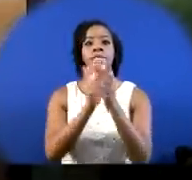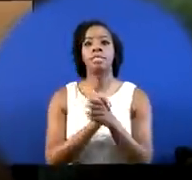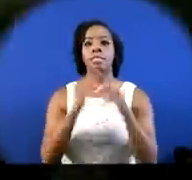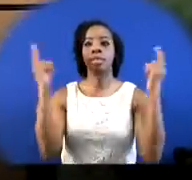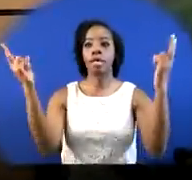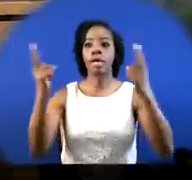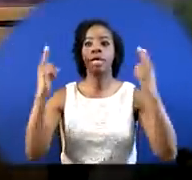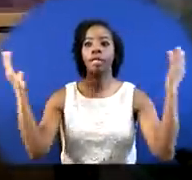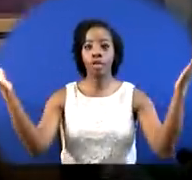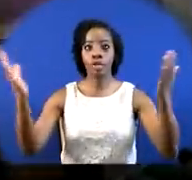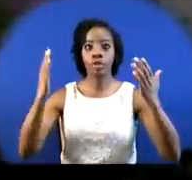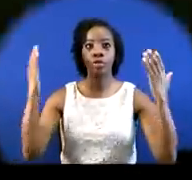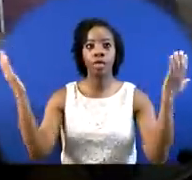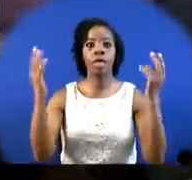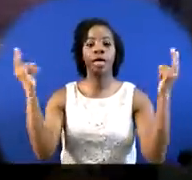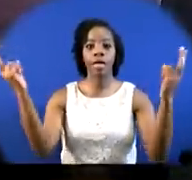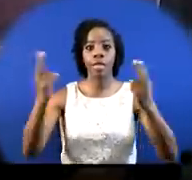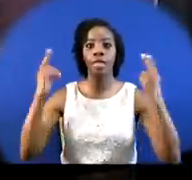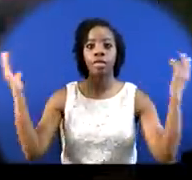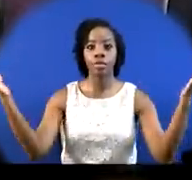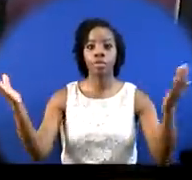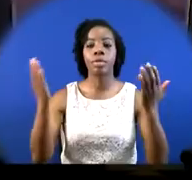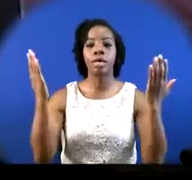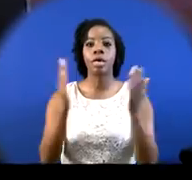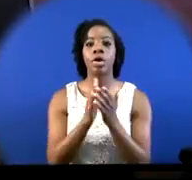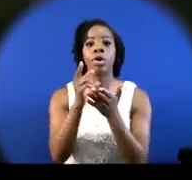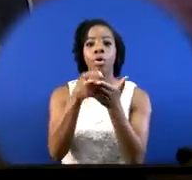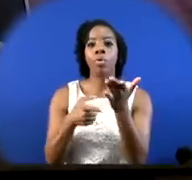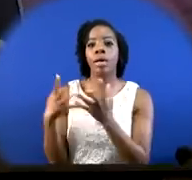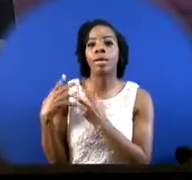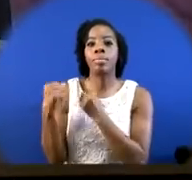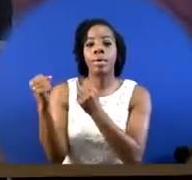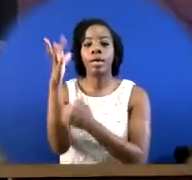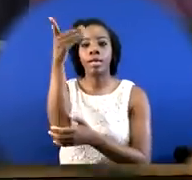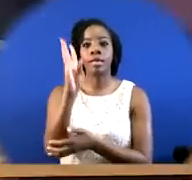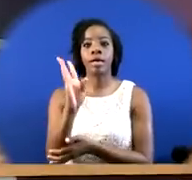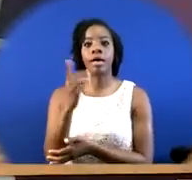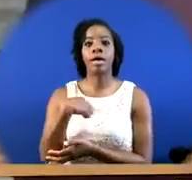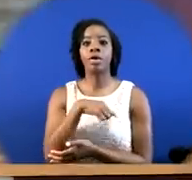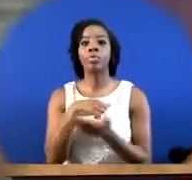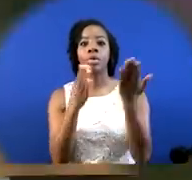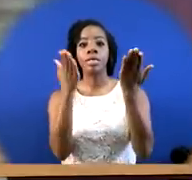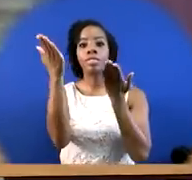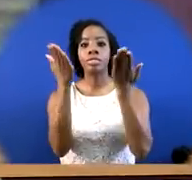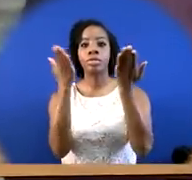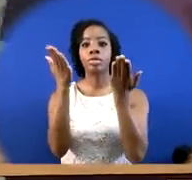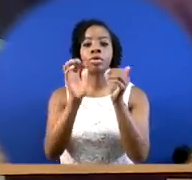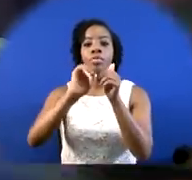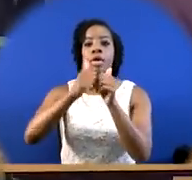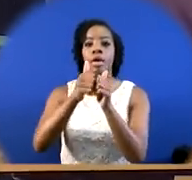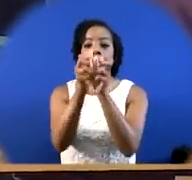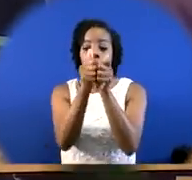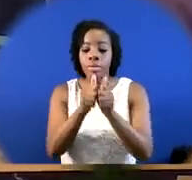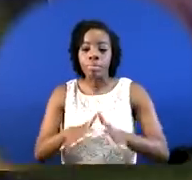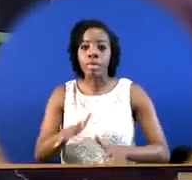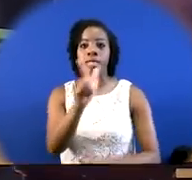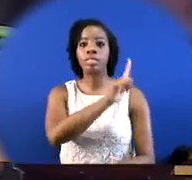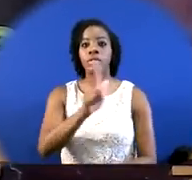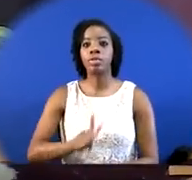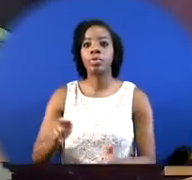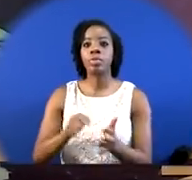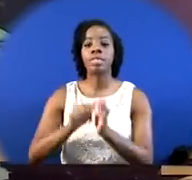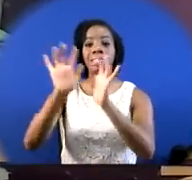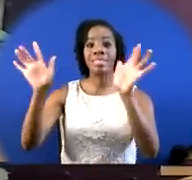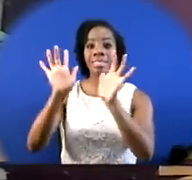Hallelujah! Hallelujah! What a mighty God we serve. How we bless the Lord this Sunday for